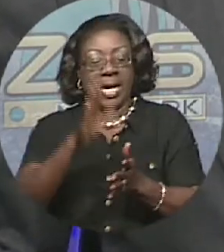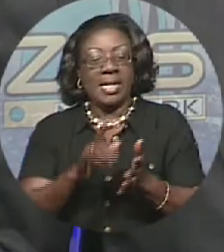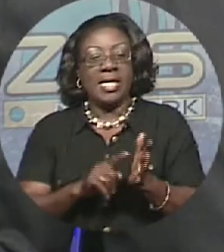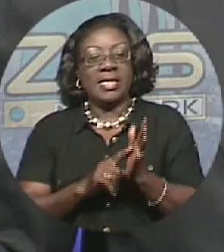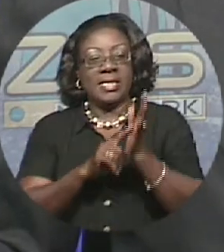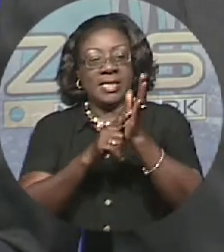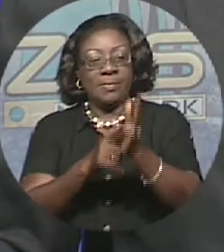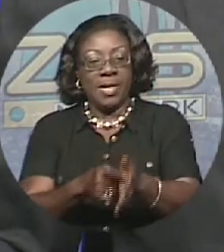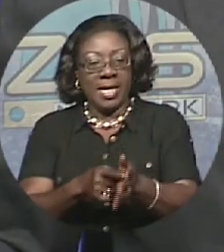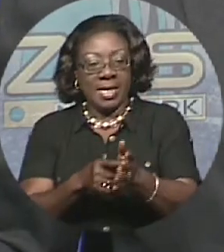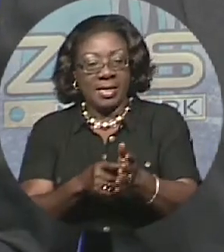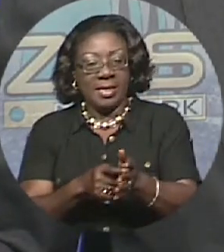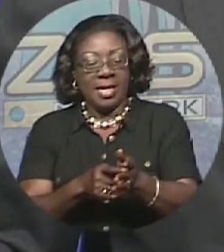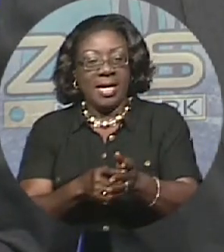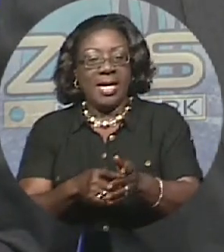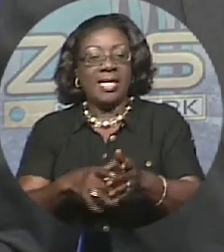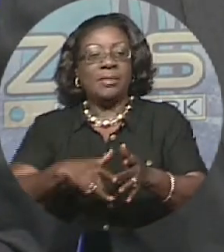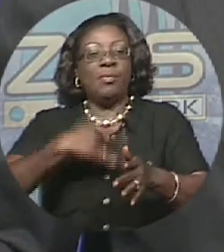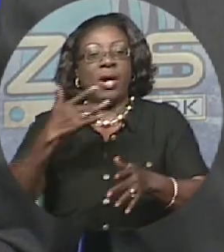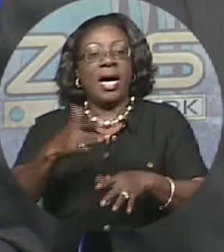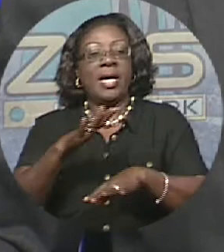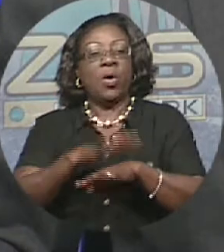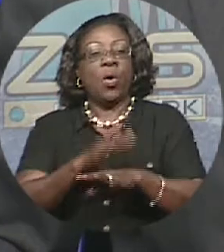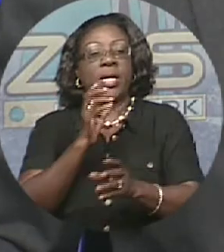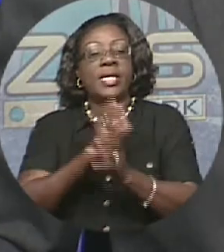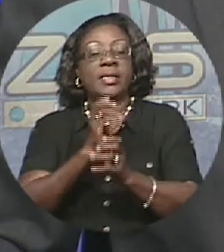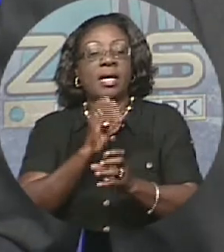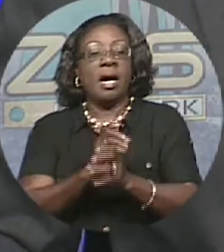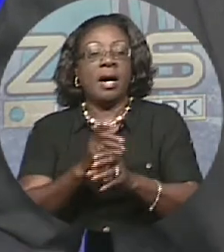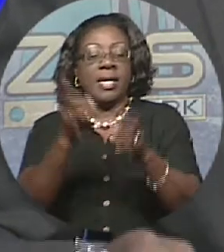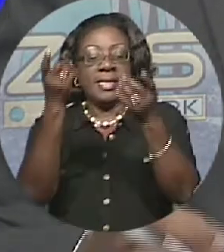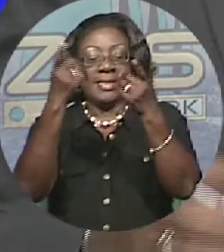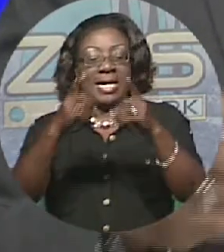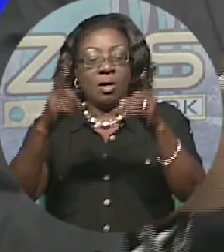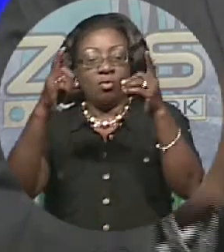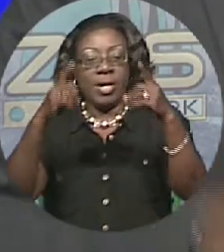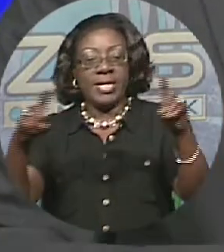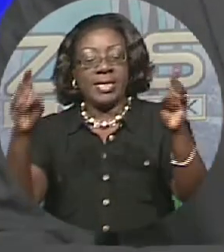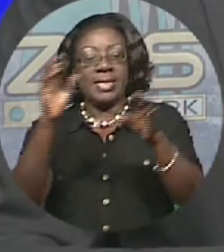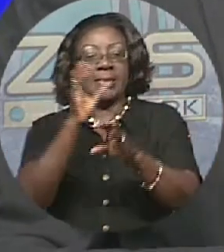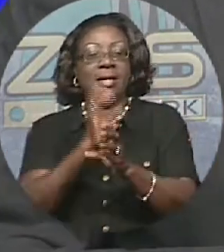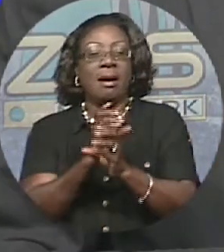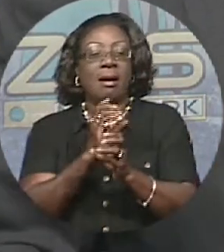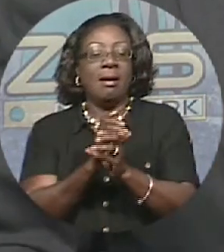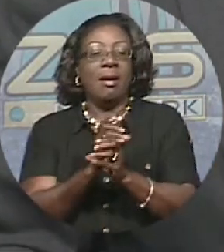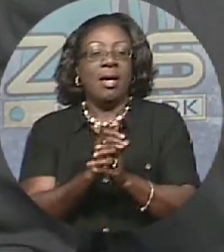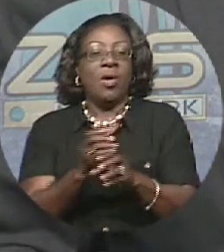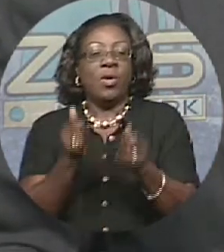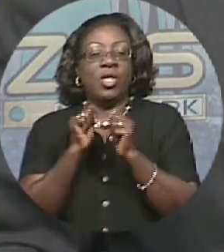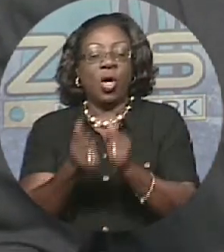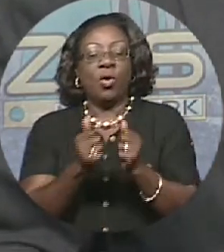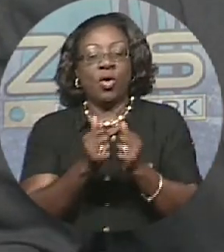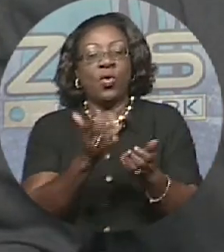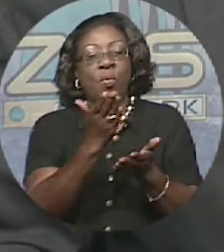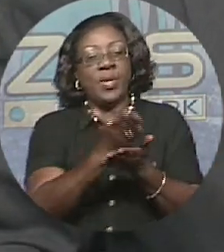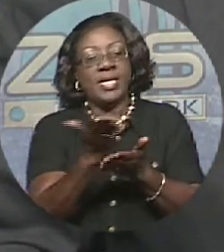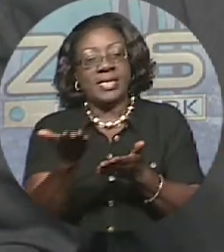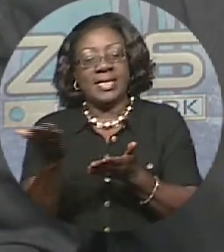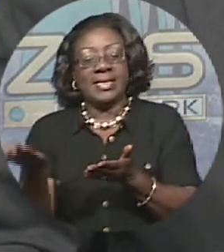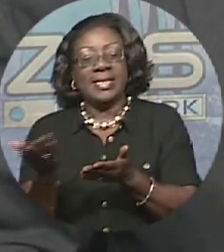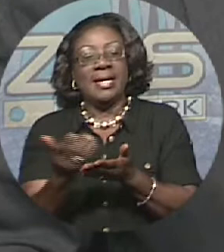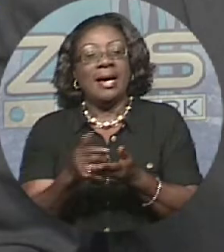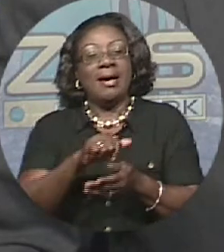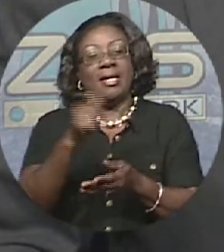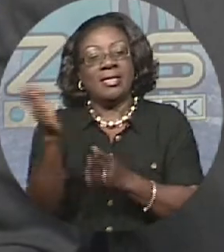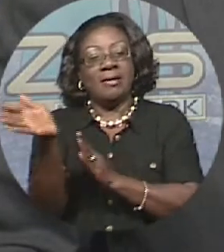his 1993 Dodge Spirit with Bahamian flags, photos of our national heroes, Junkanoo pieces, and other native paraphernalia.